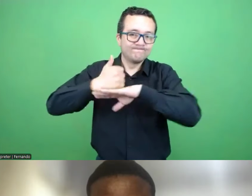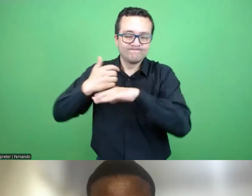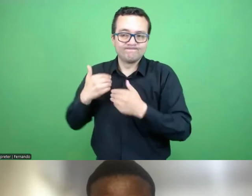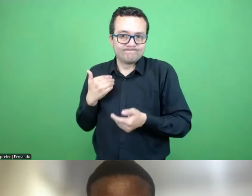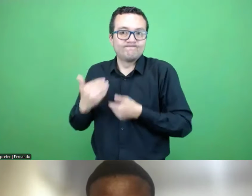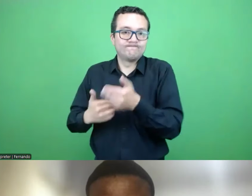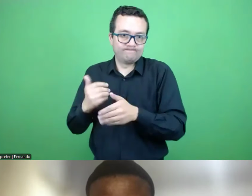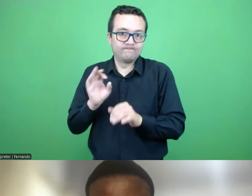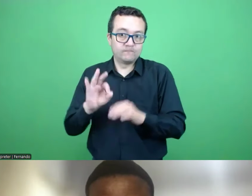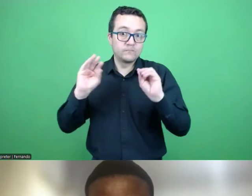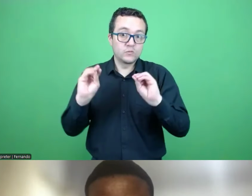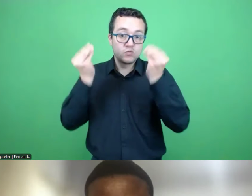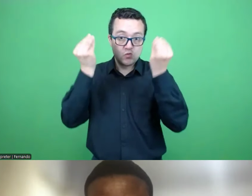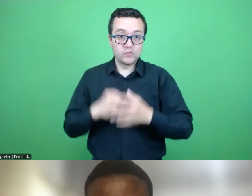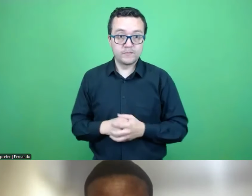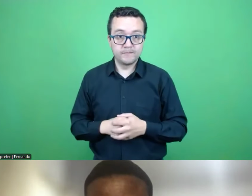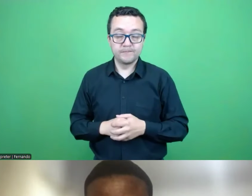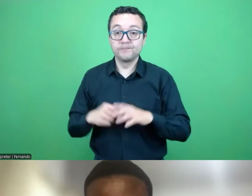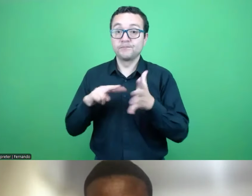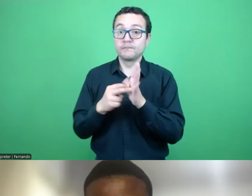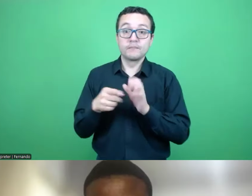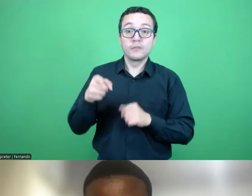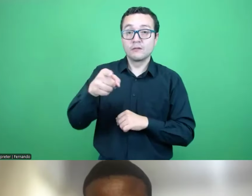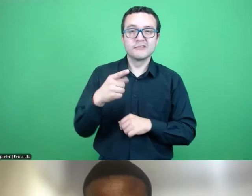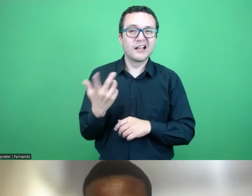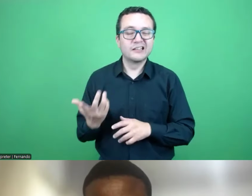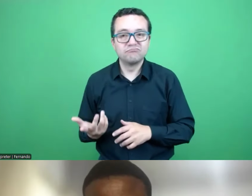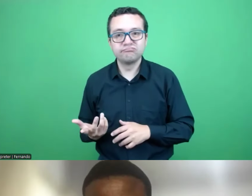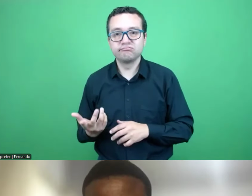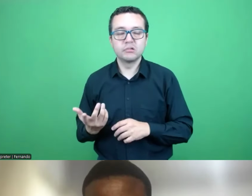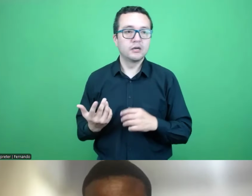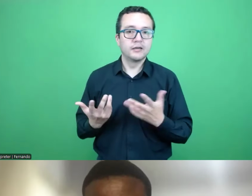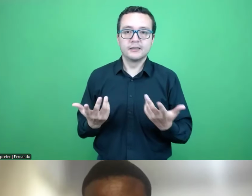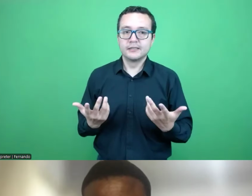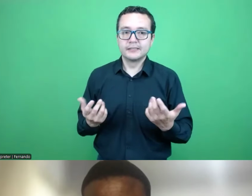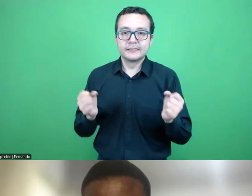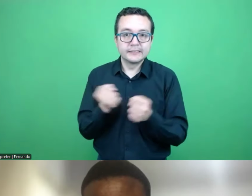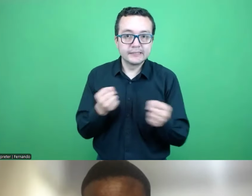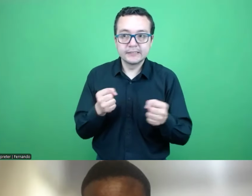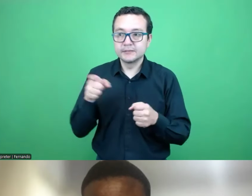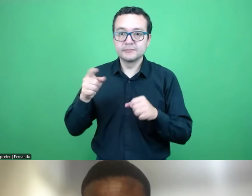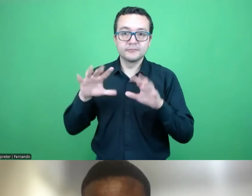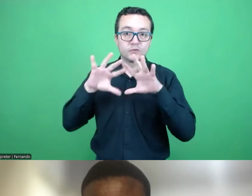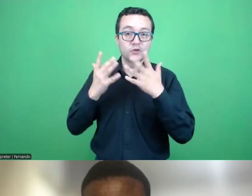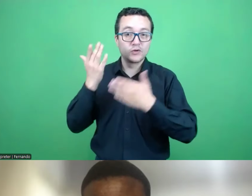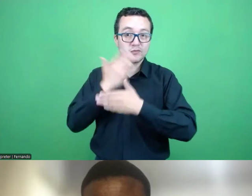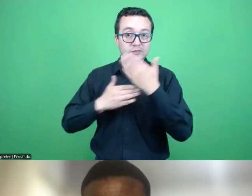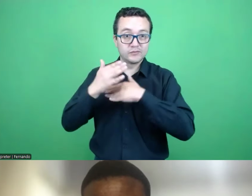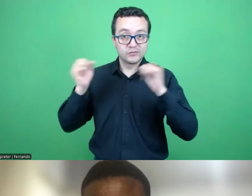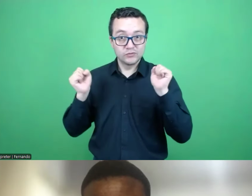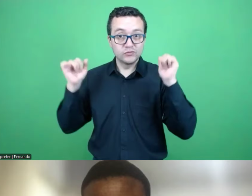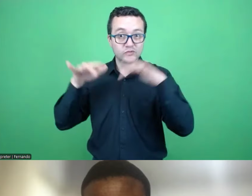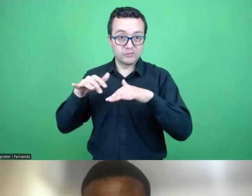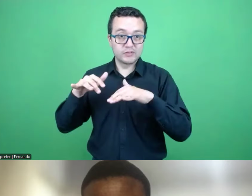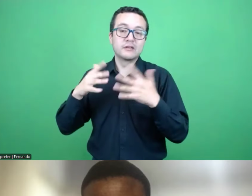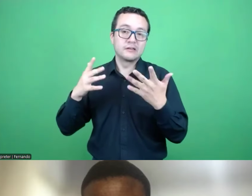it's available for anyone to register. Registration is free of cost. We, of course, understand the